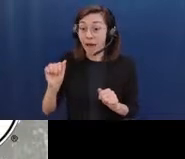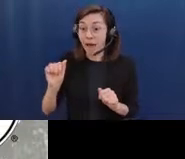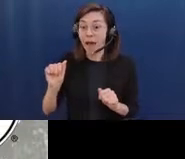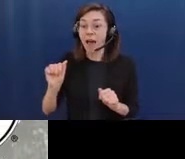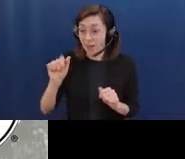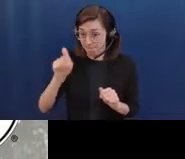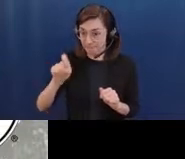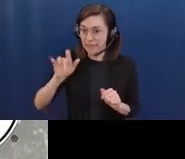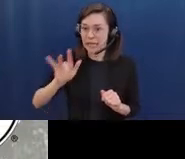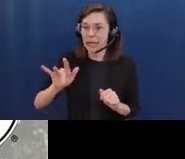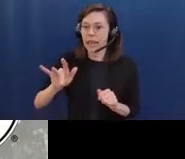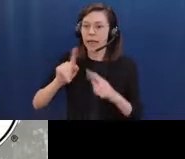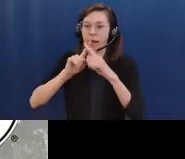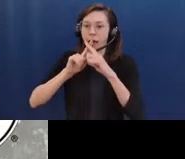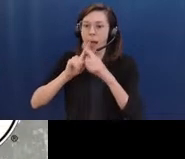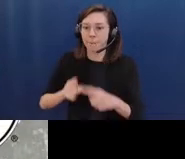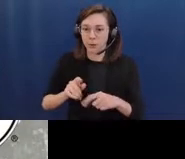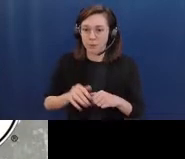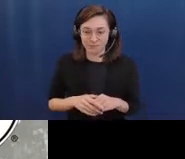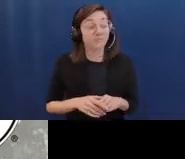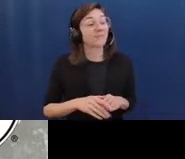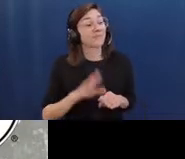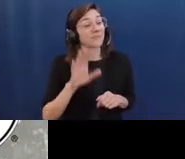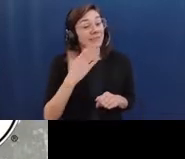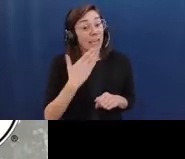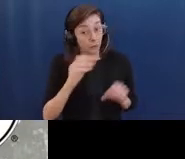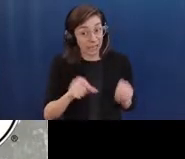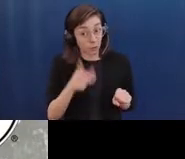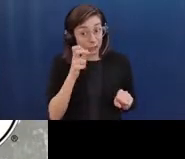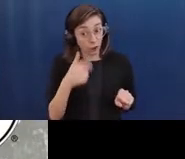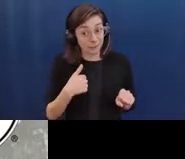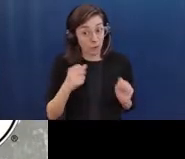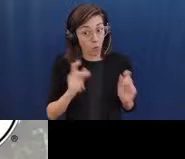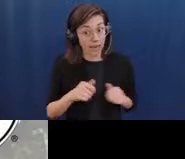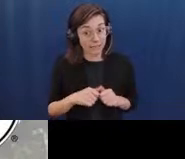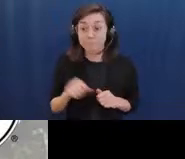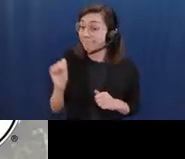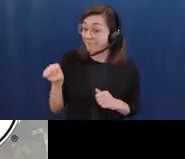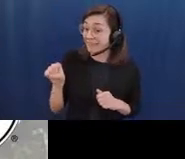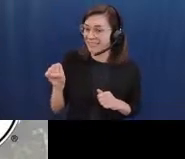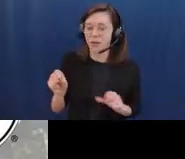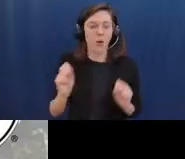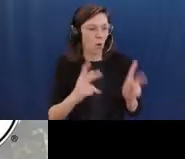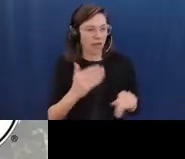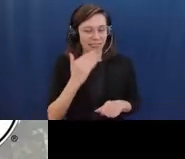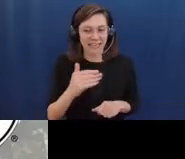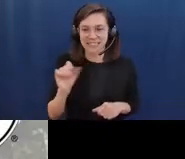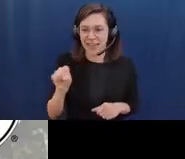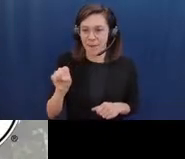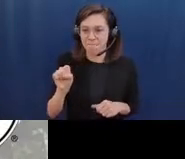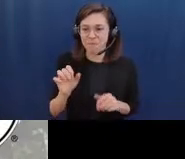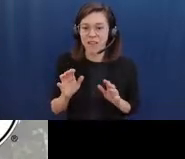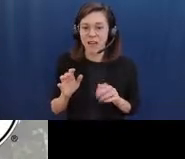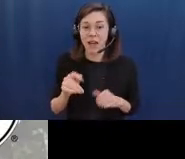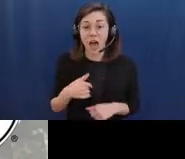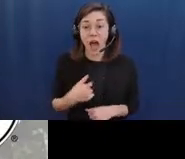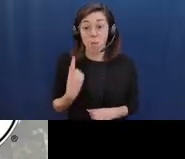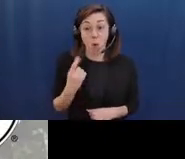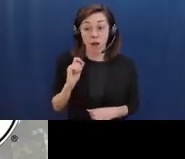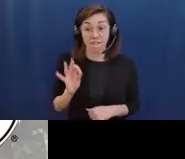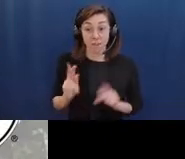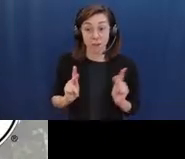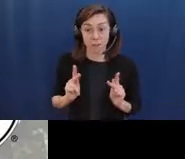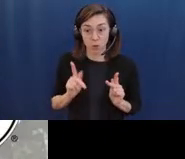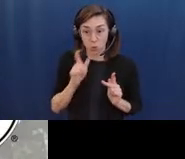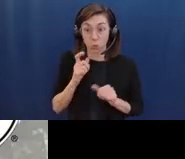unmute. Oh, thanks. Can you hear me okay? Yes. Oh, thanks. Yeah. So I'm one of the people who uses